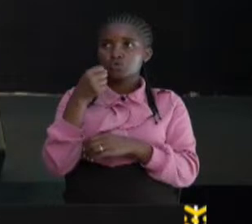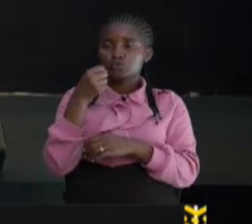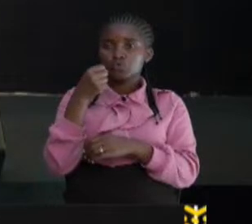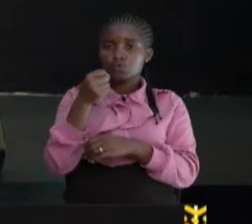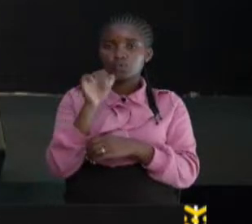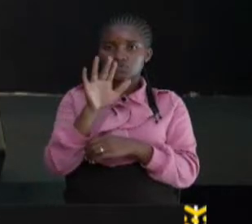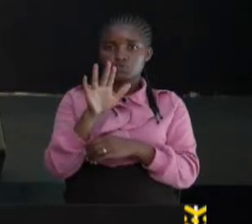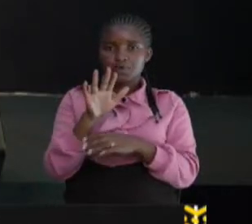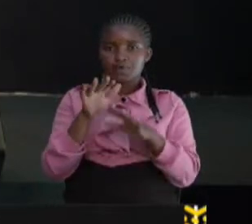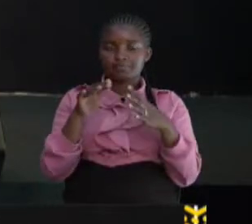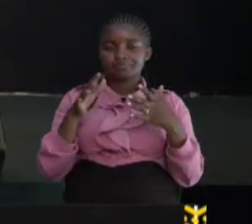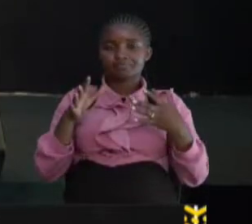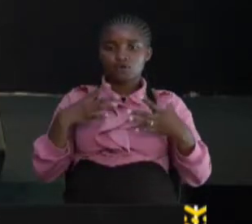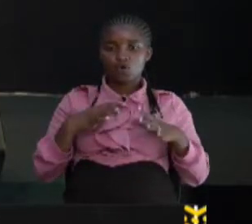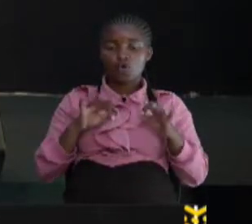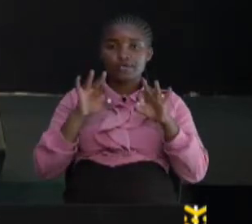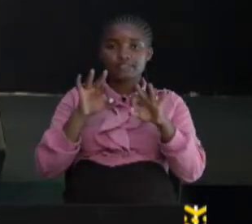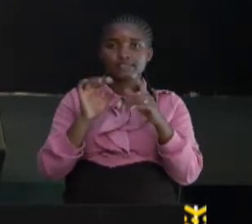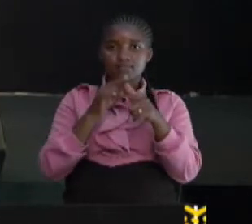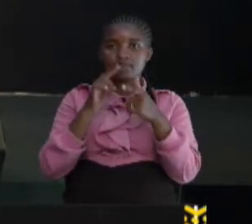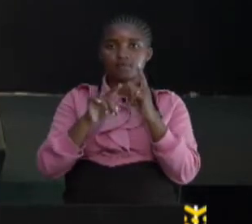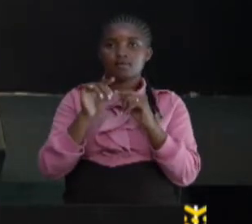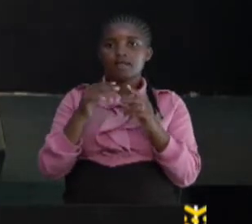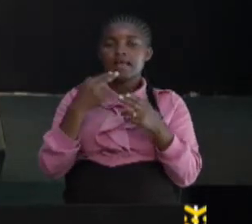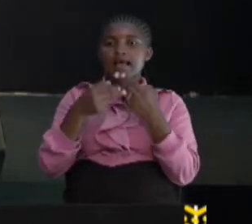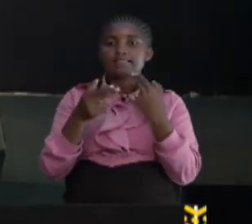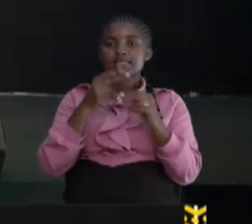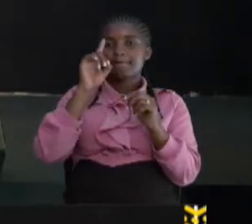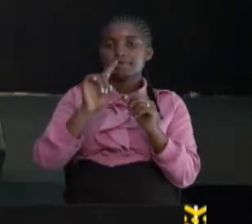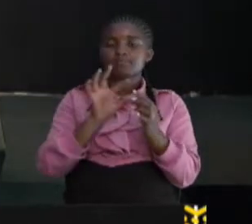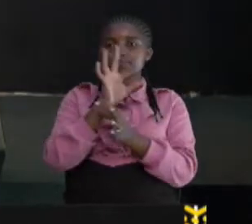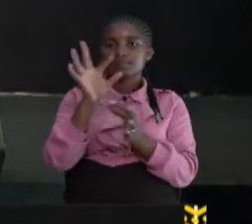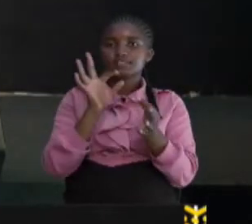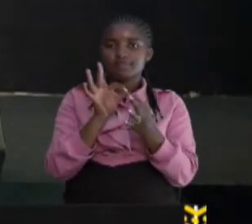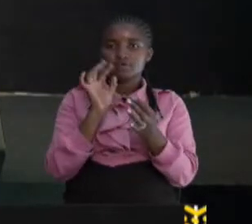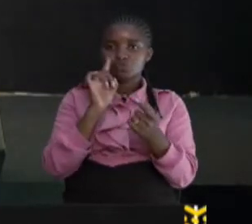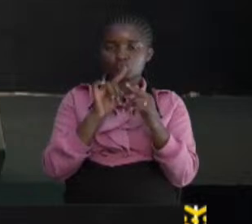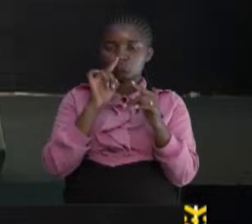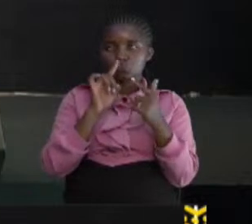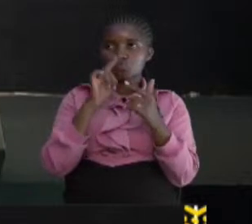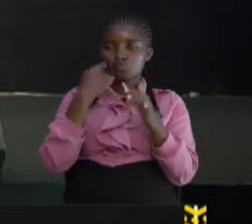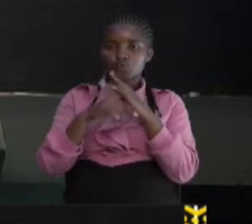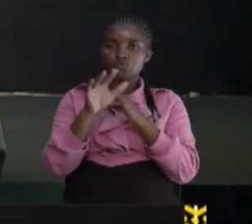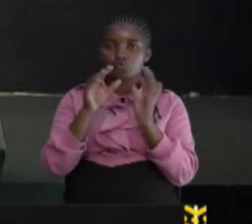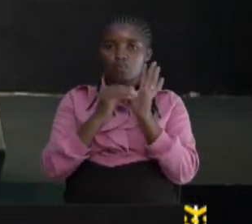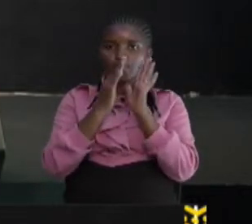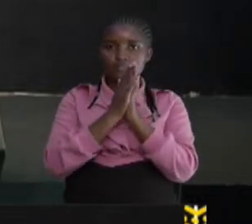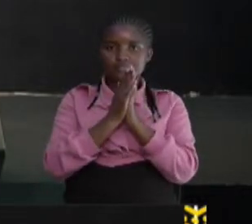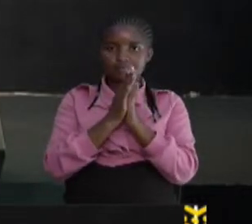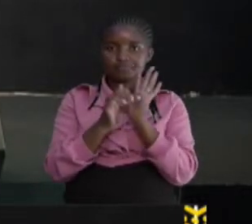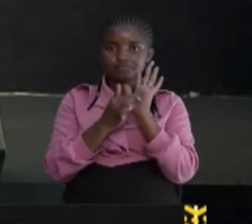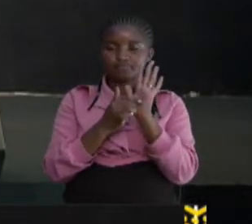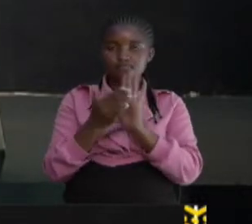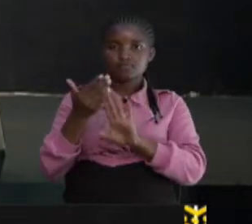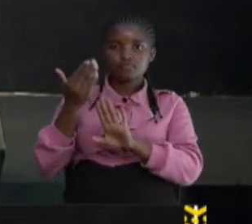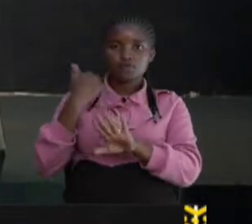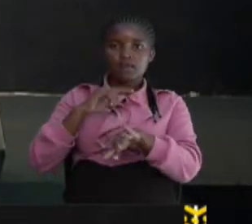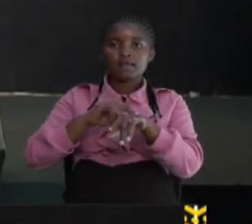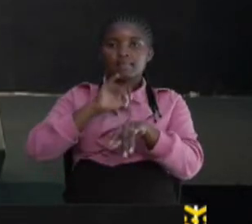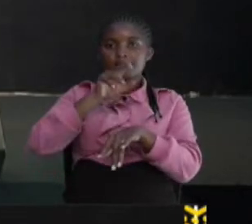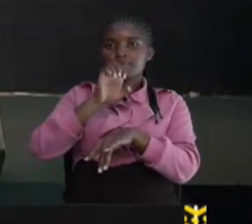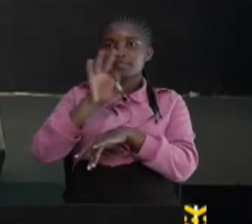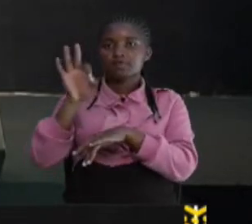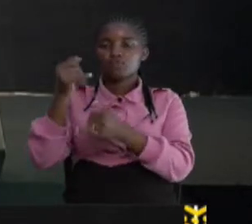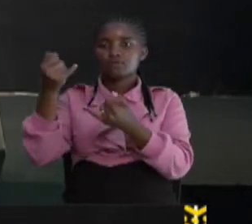your audience, all right, the hashtag needs to be specific to what you're posting. For example, earlier, when Jeff was